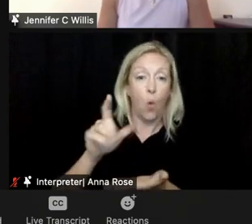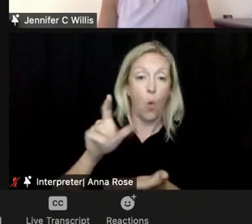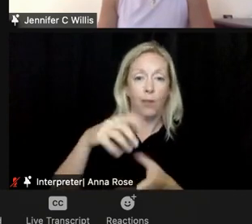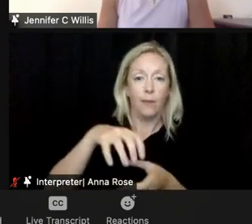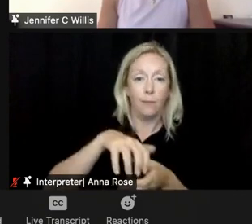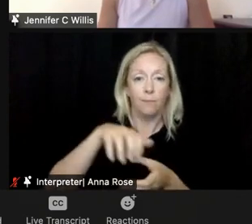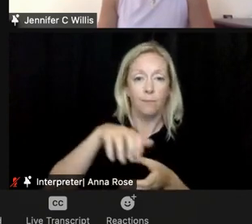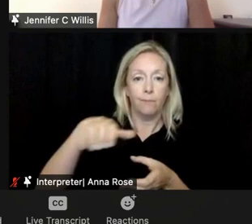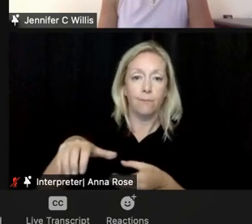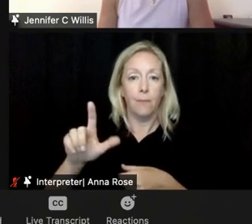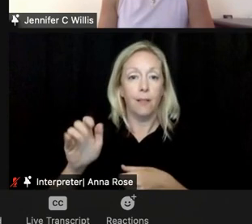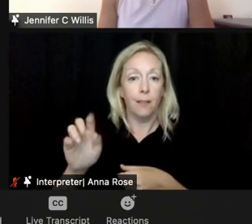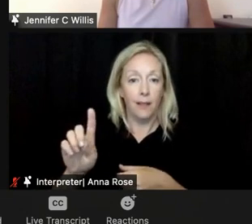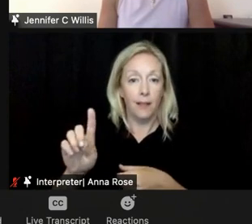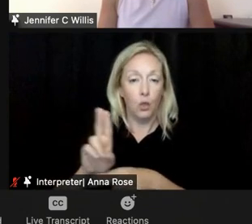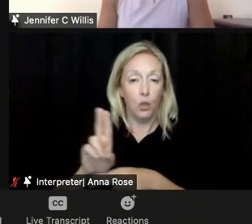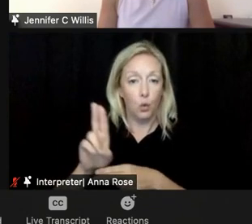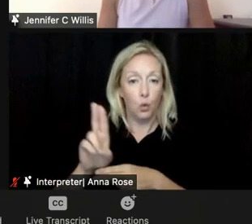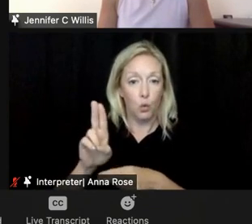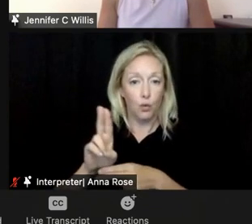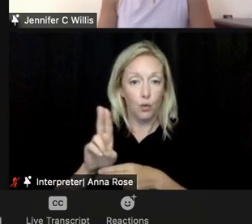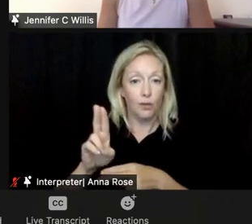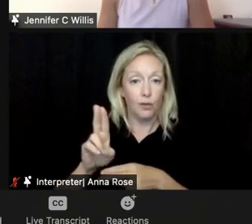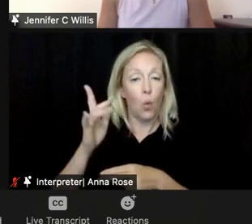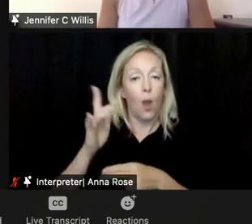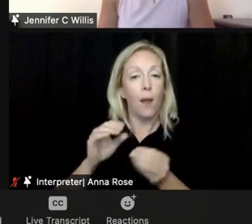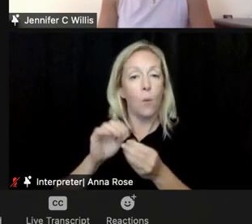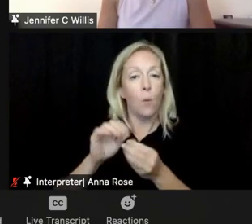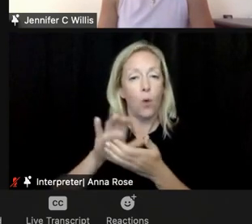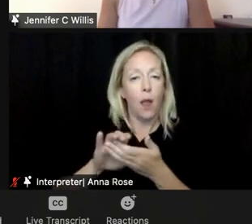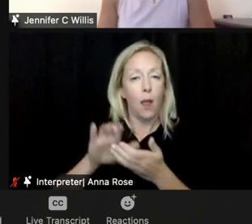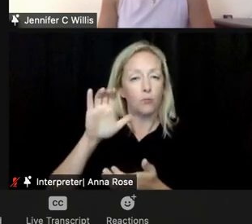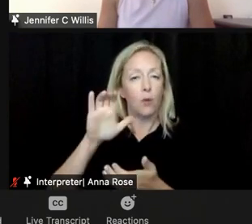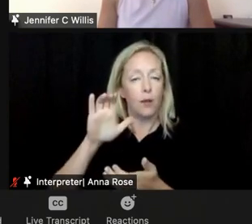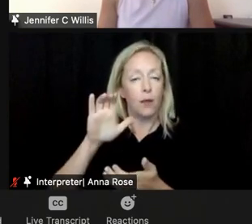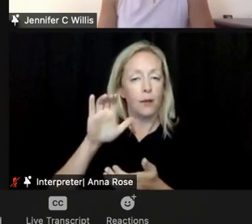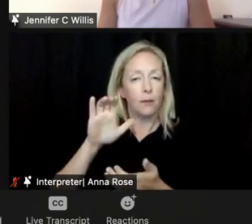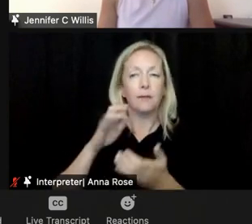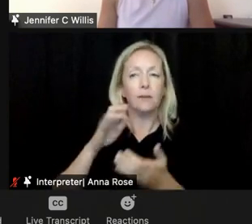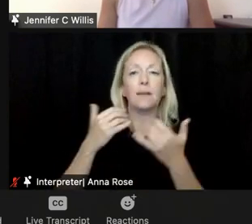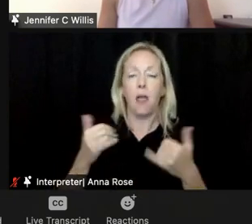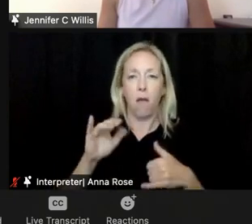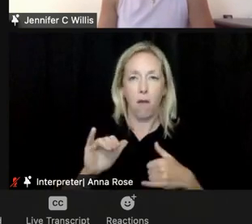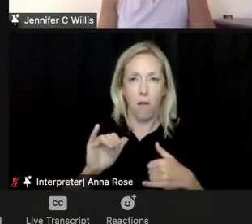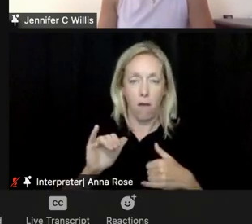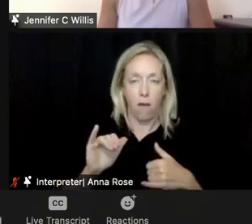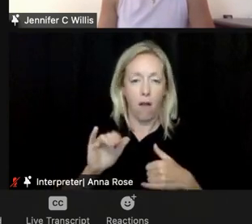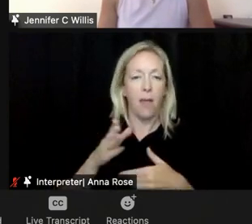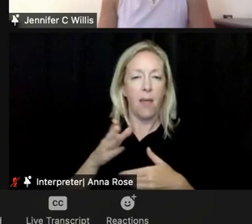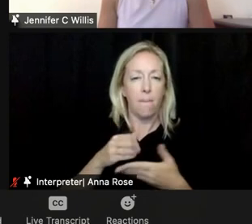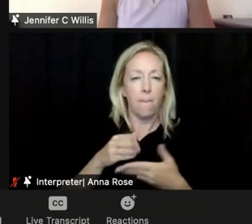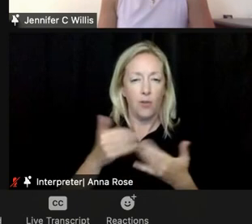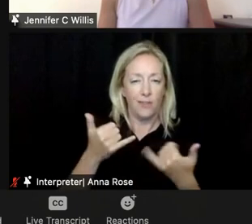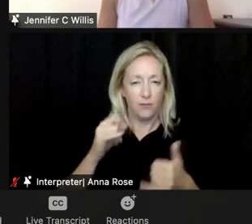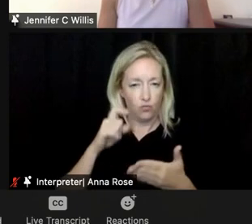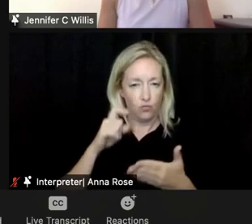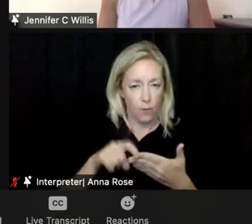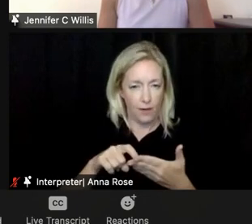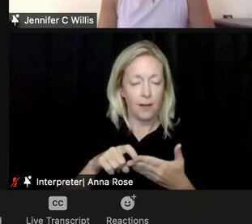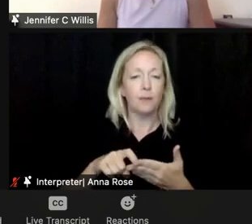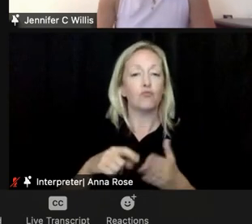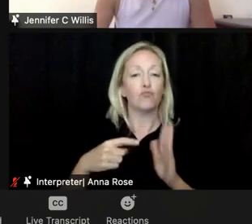shows the students' progress in expressive communication. Now they're ready for partial object symbols. At